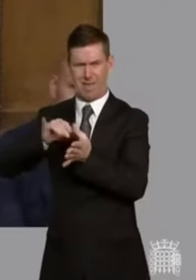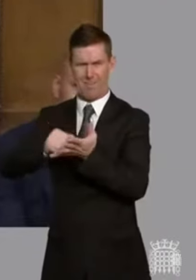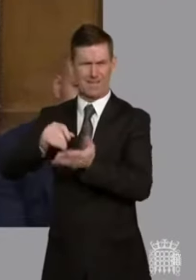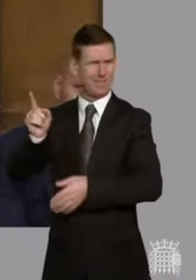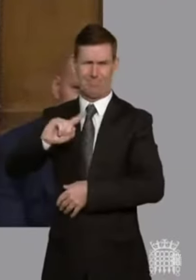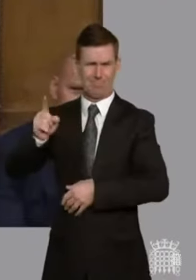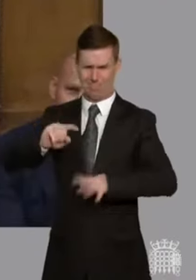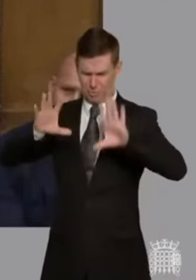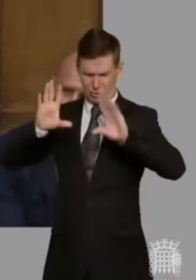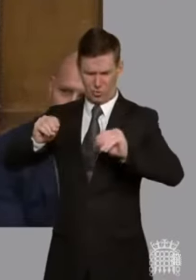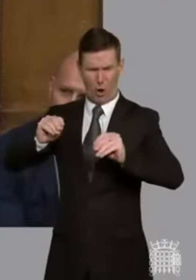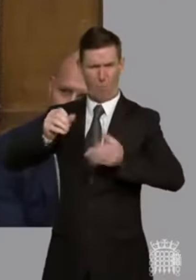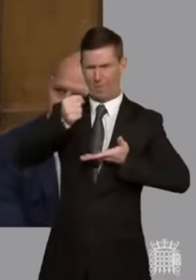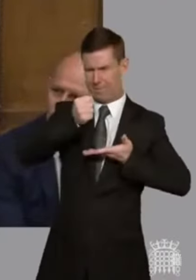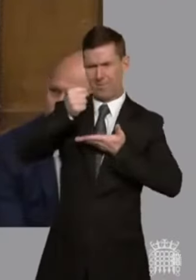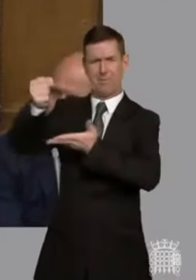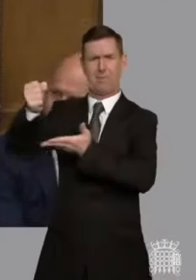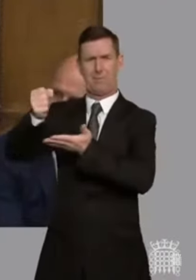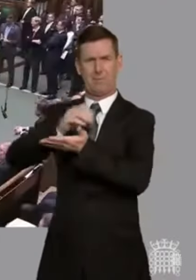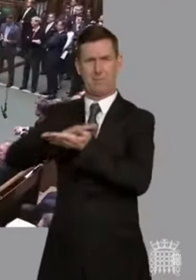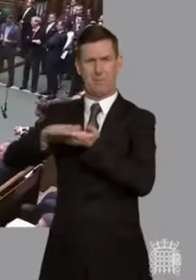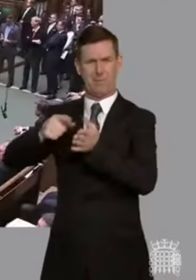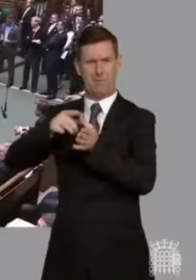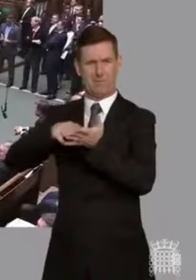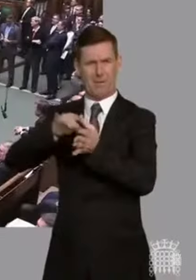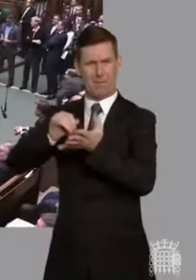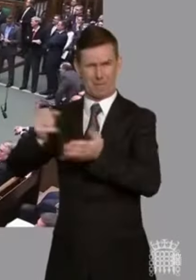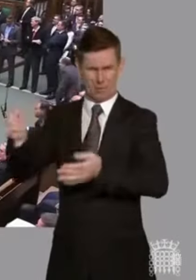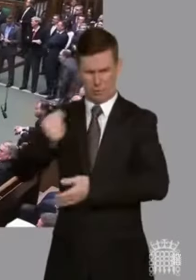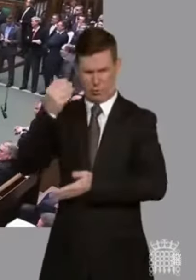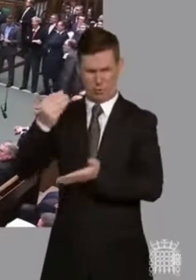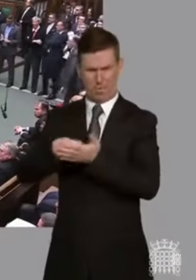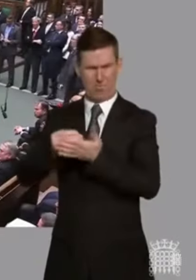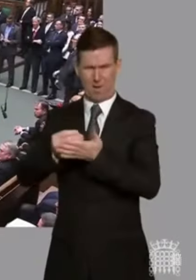more trustworthy agencies? Prime Minister.